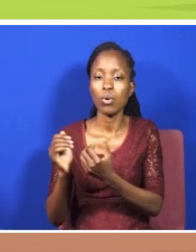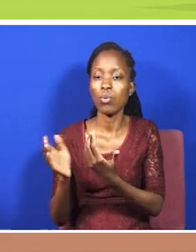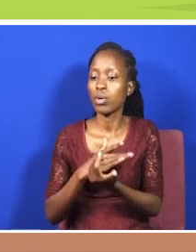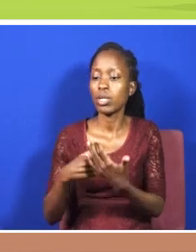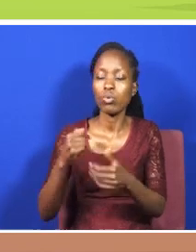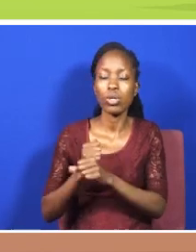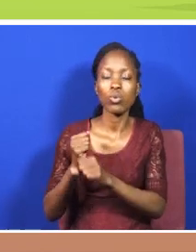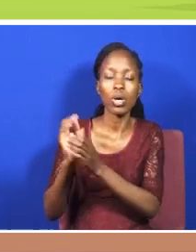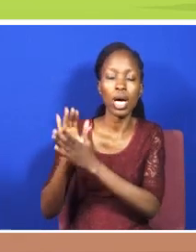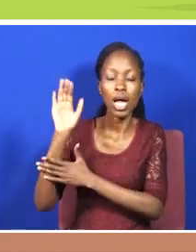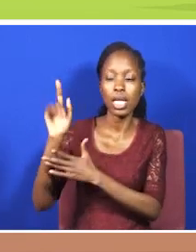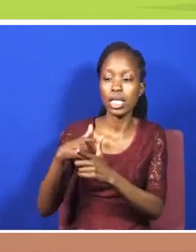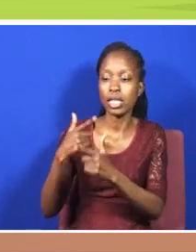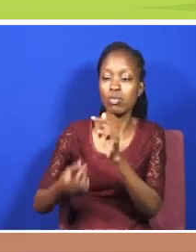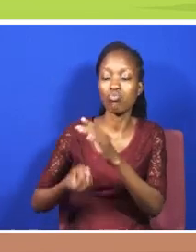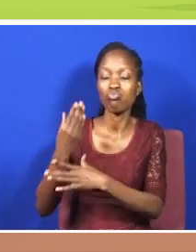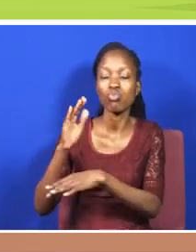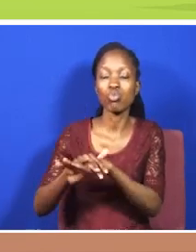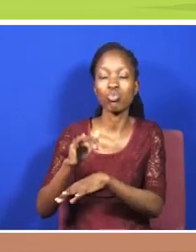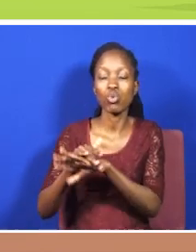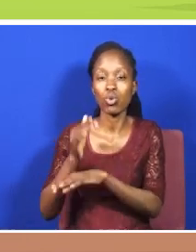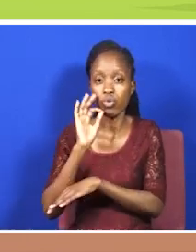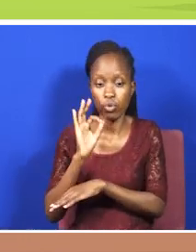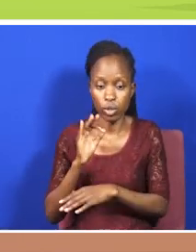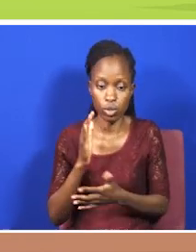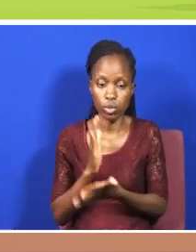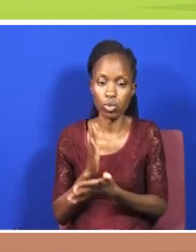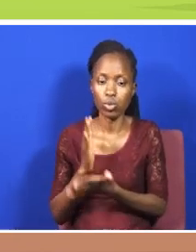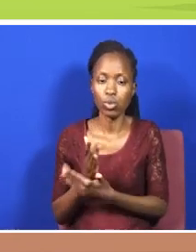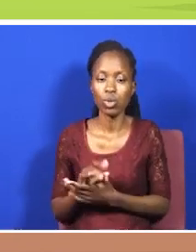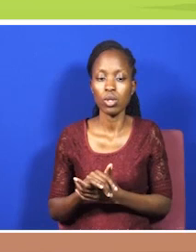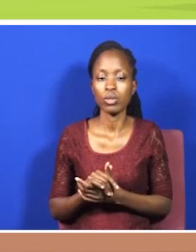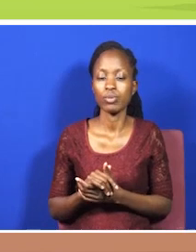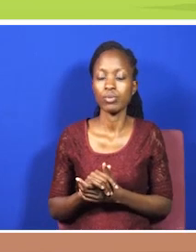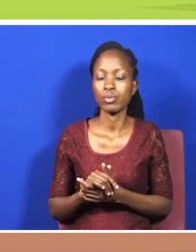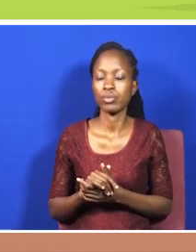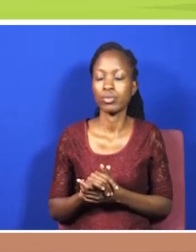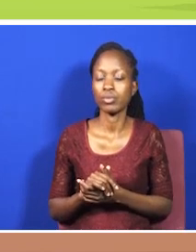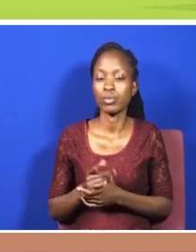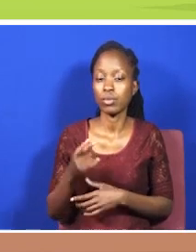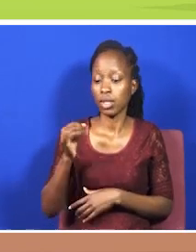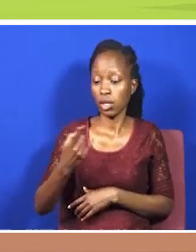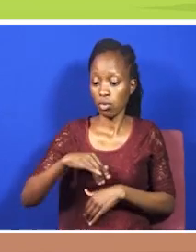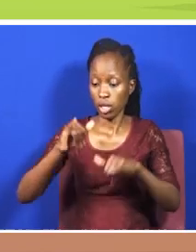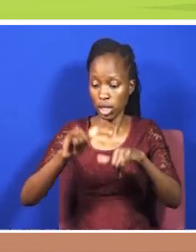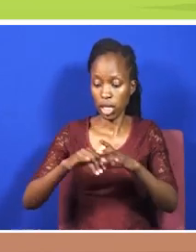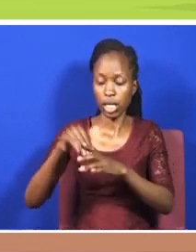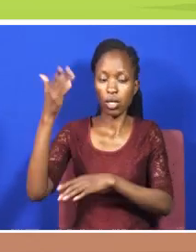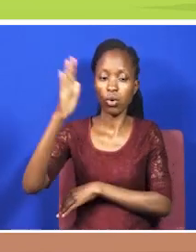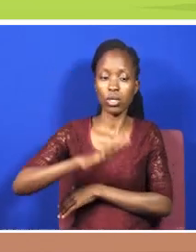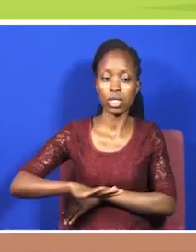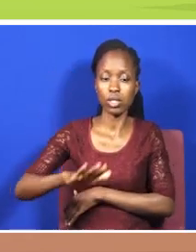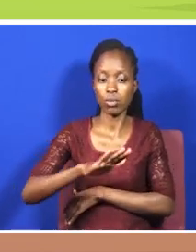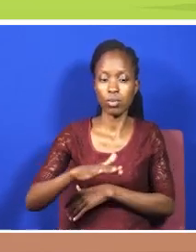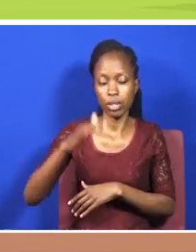we do and ask, whatever we do and ask, we shall bear good fruit. Yep, we get to